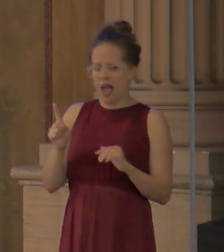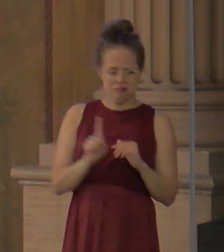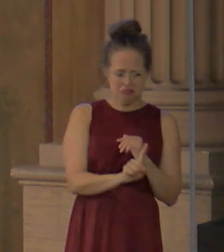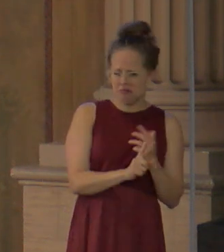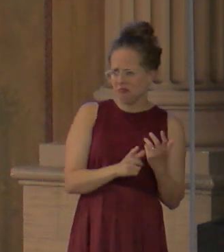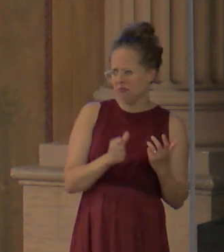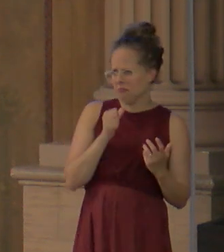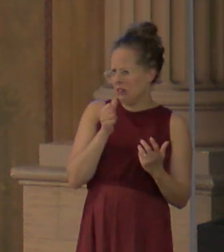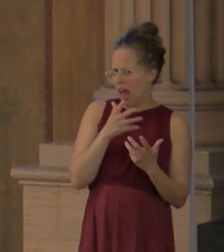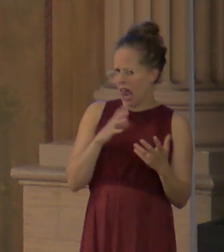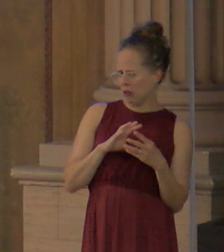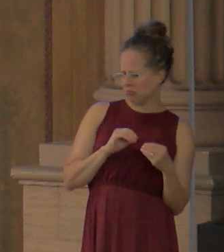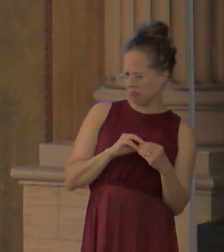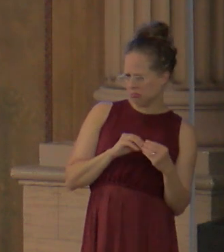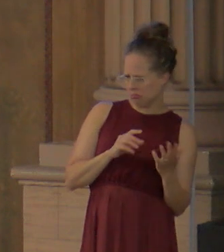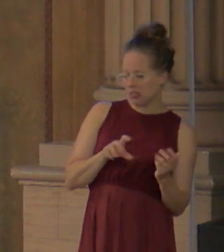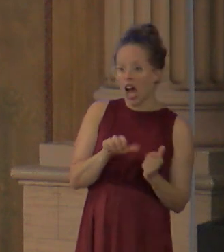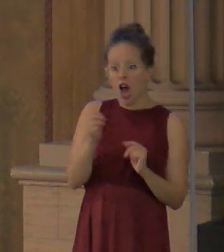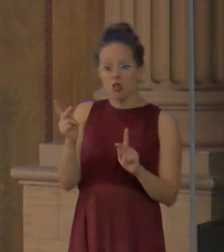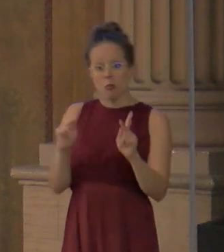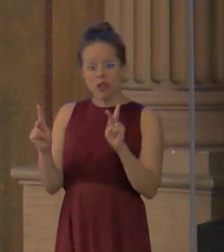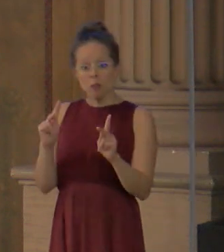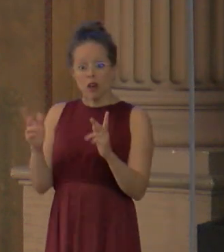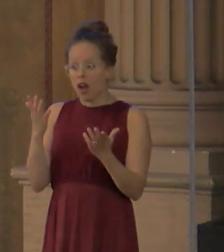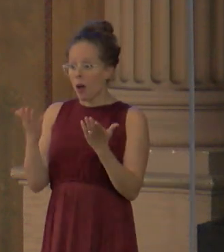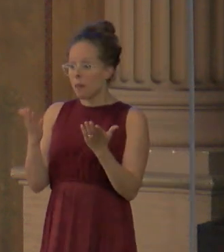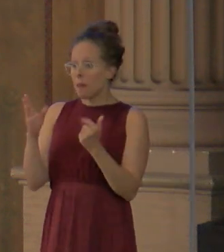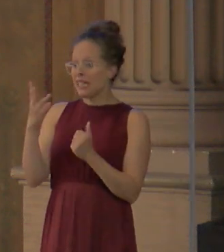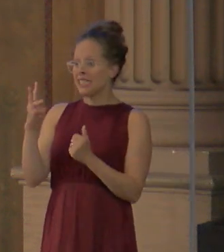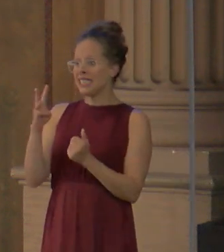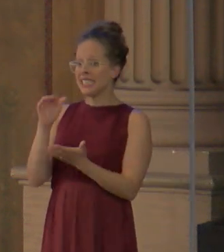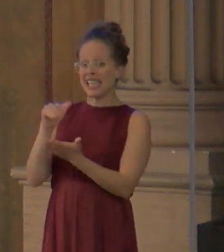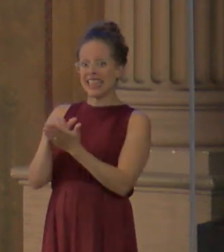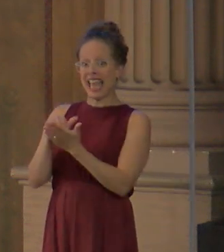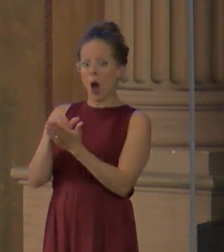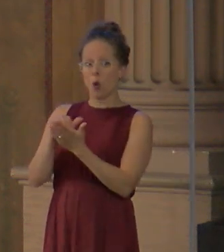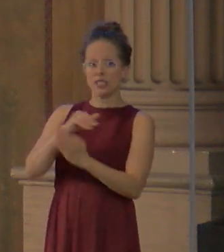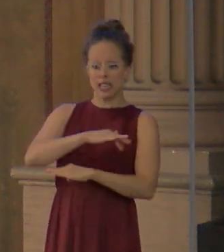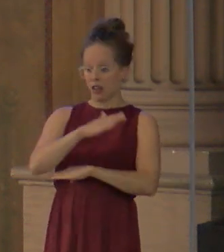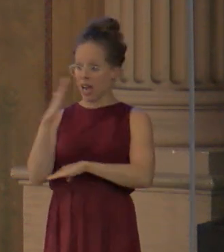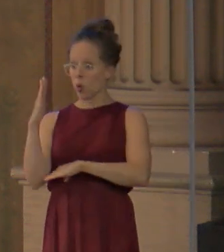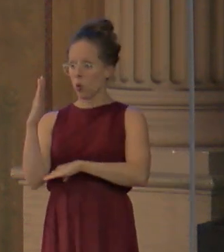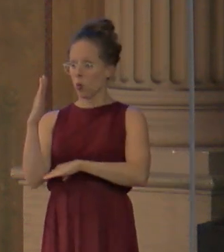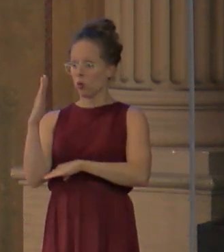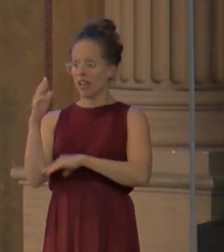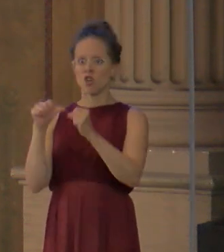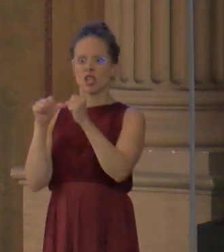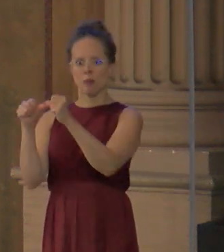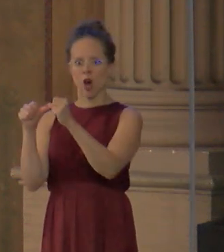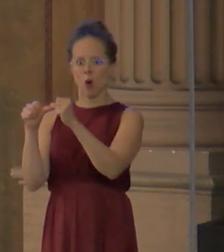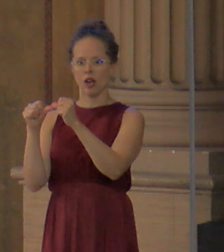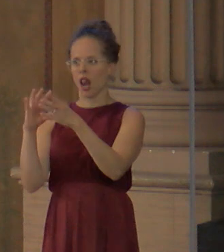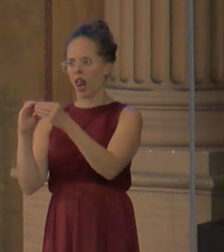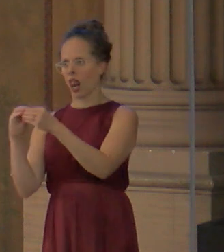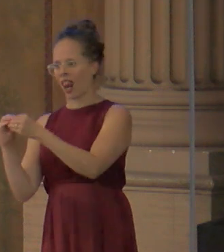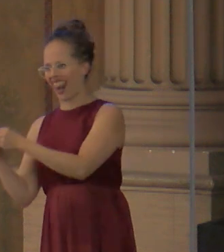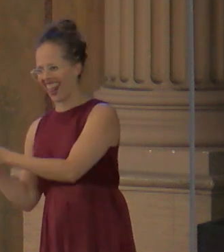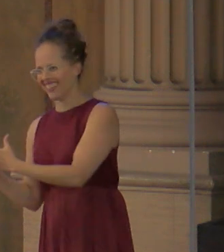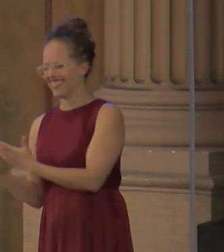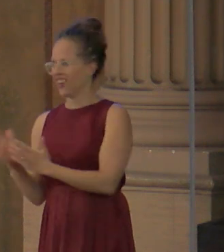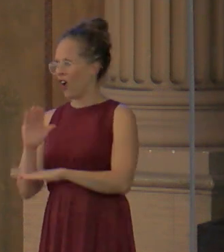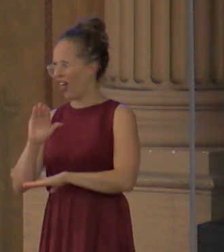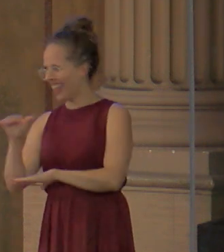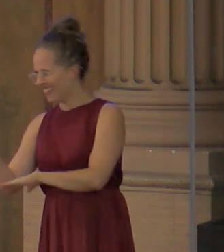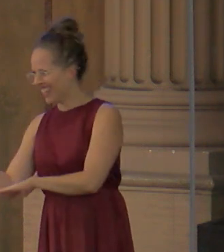guess. For others, I mean, you've probably hit that number by lunchtime. And like, you're not slowing down. Like, so again, average is the key